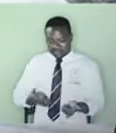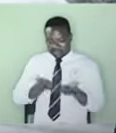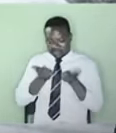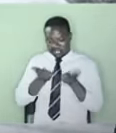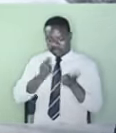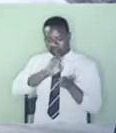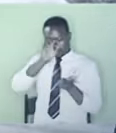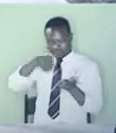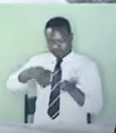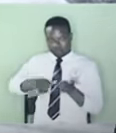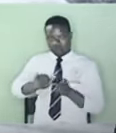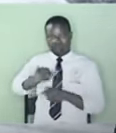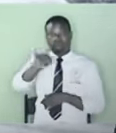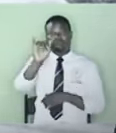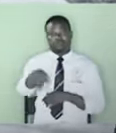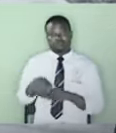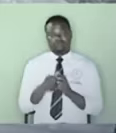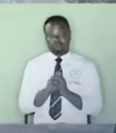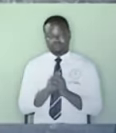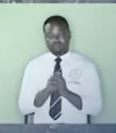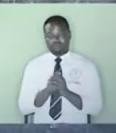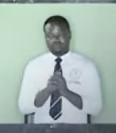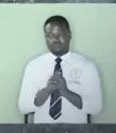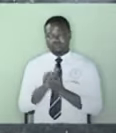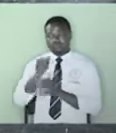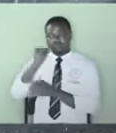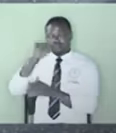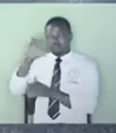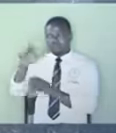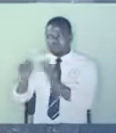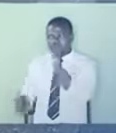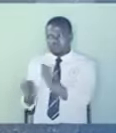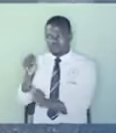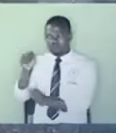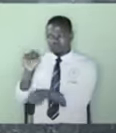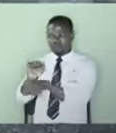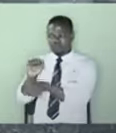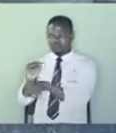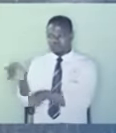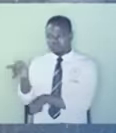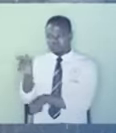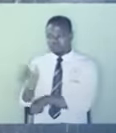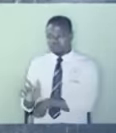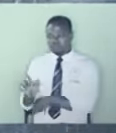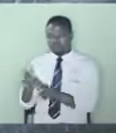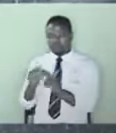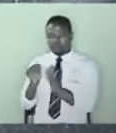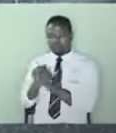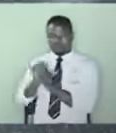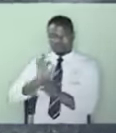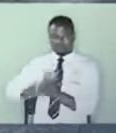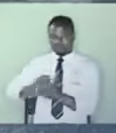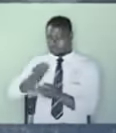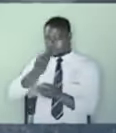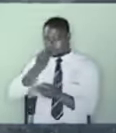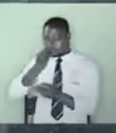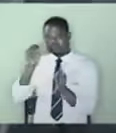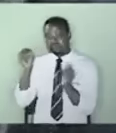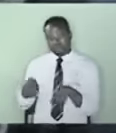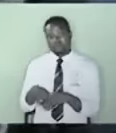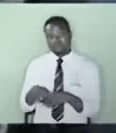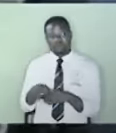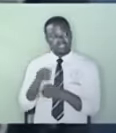forevermore. Women have turned into prostitution so they can have their ends meet.